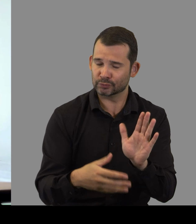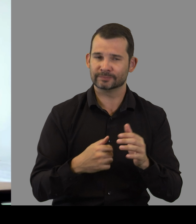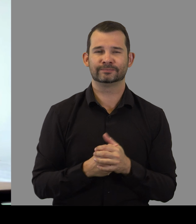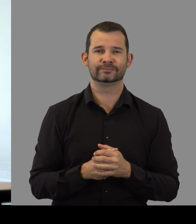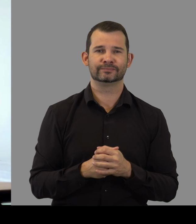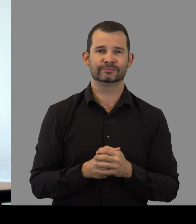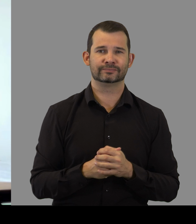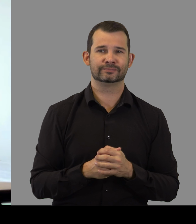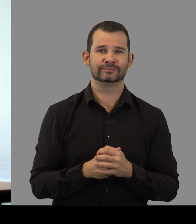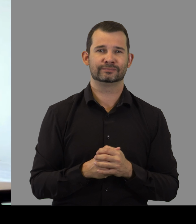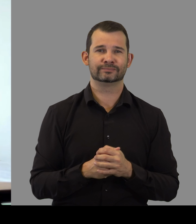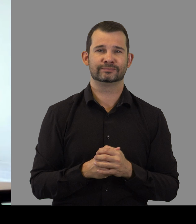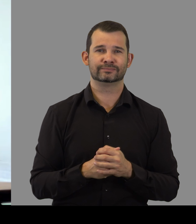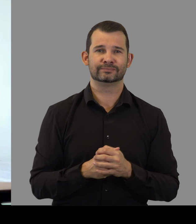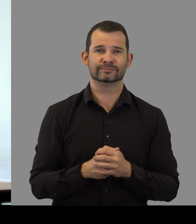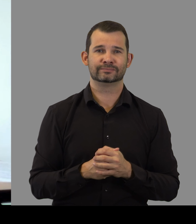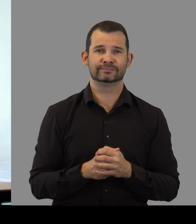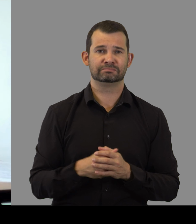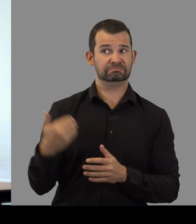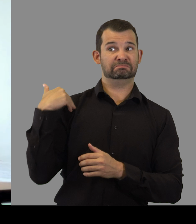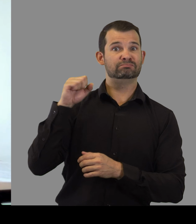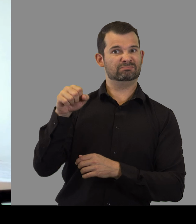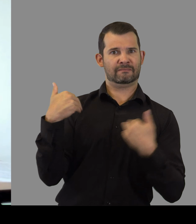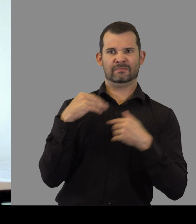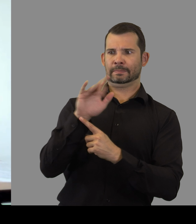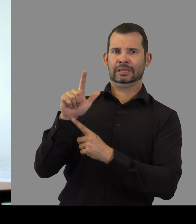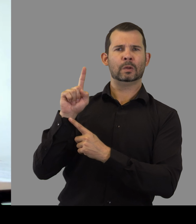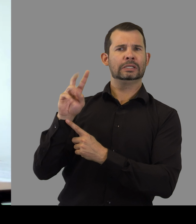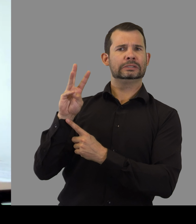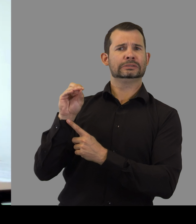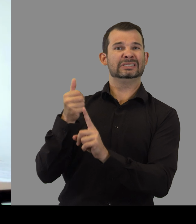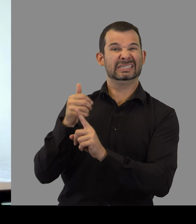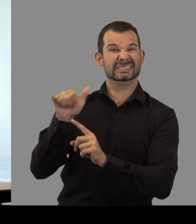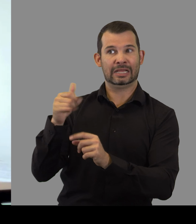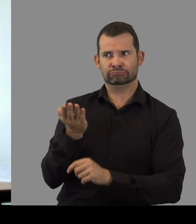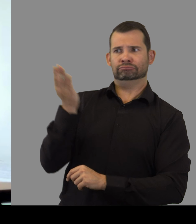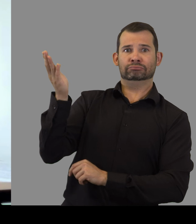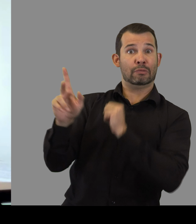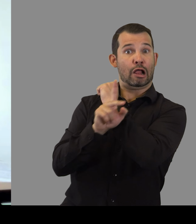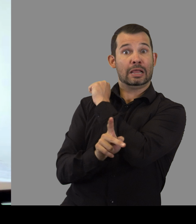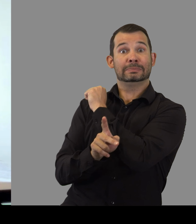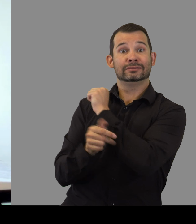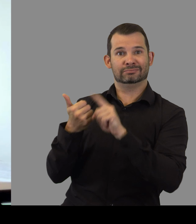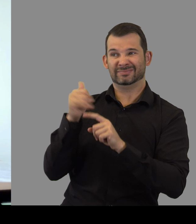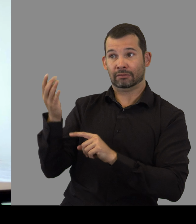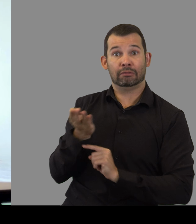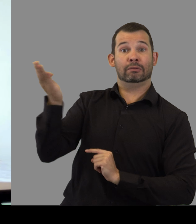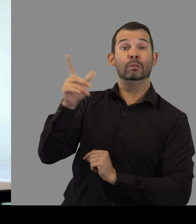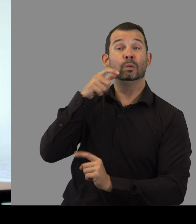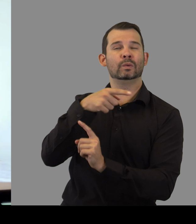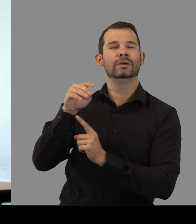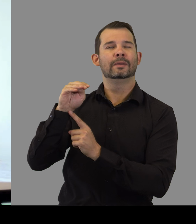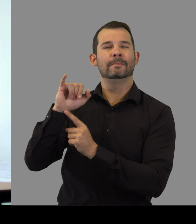physical restraints on students. There was a Bill 160 that was before the